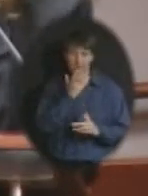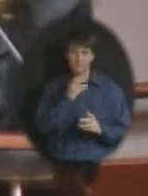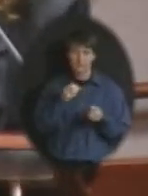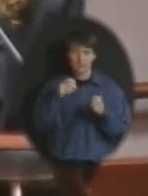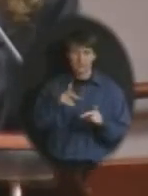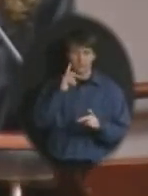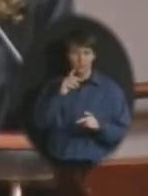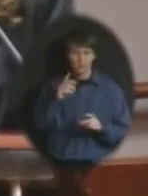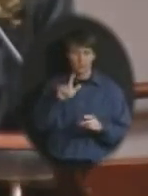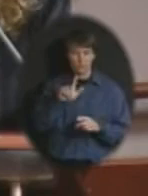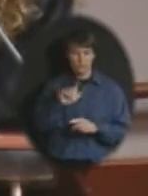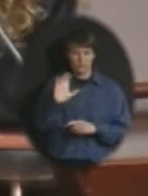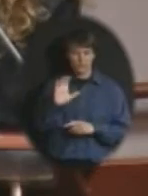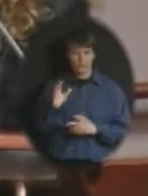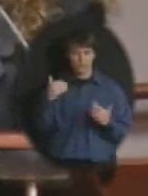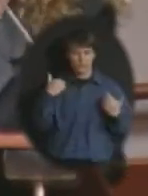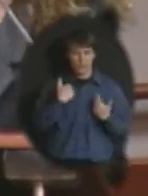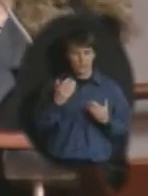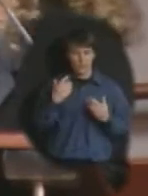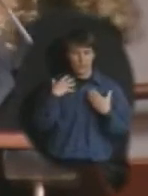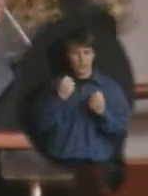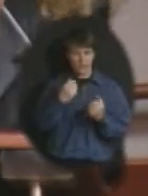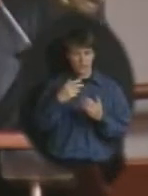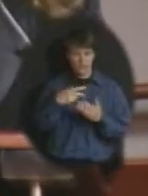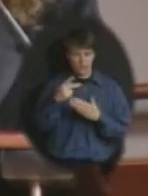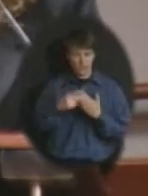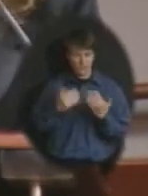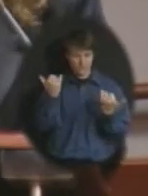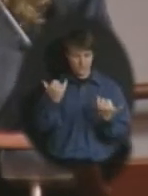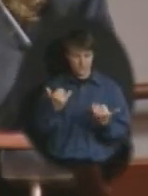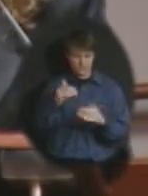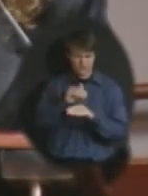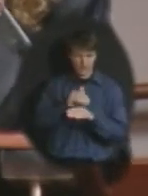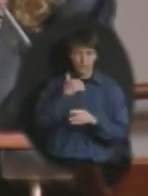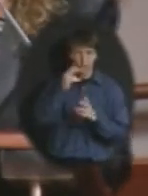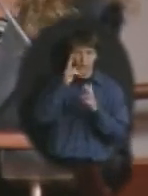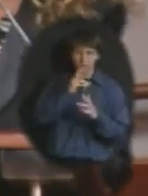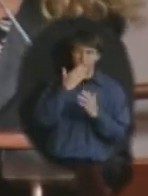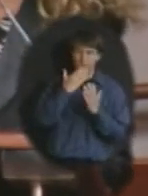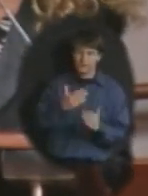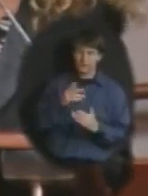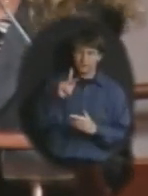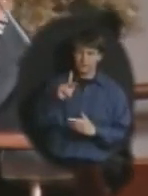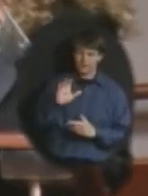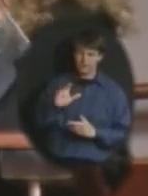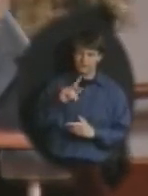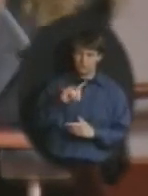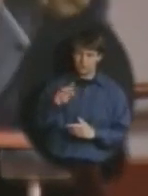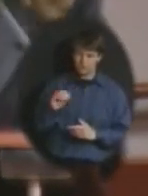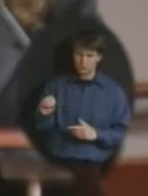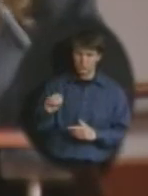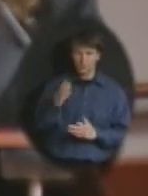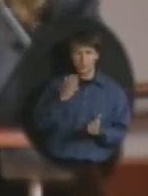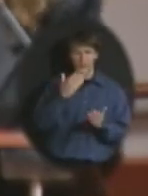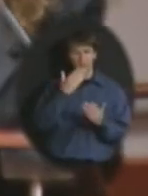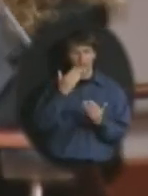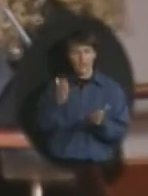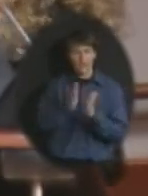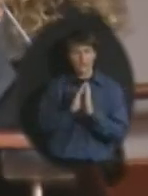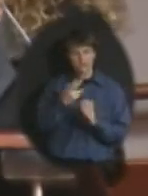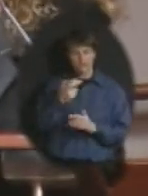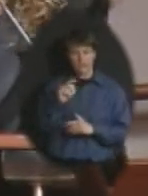animal health program. Tonight we honor and thank the Kansas City Zoo. I'd like to ask Heather Schoonover from Community Development to come forward to